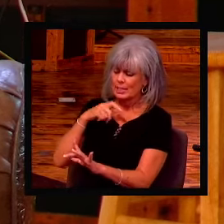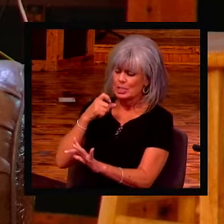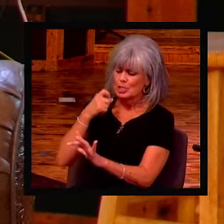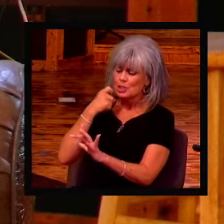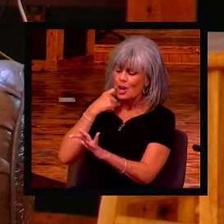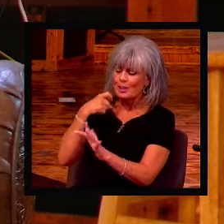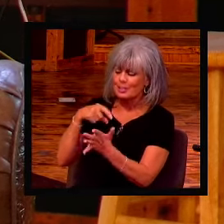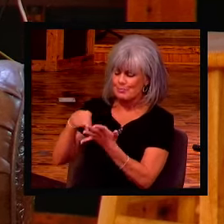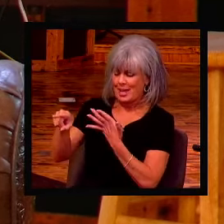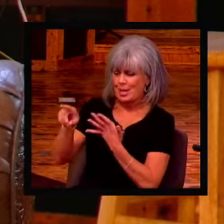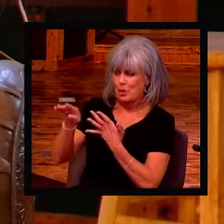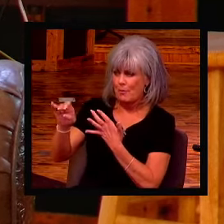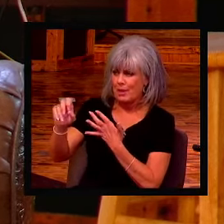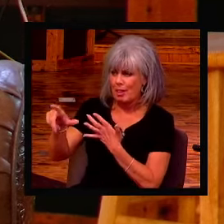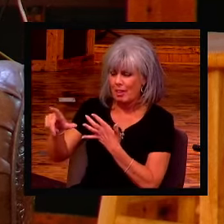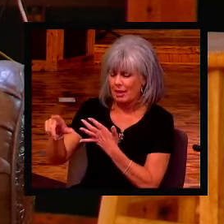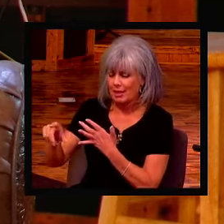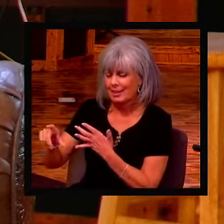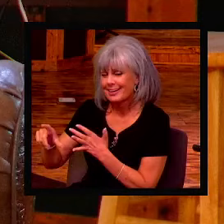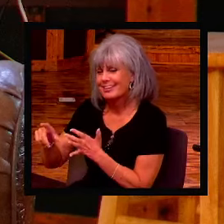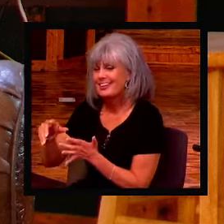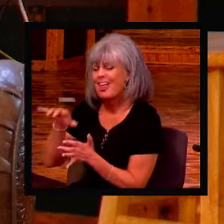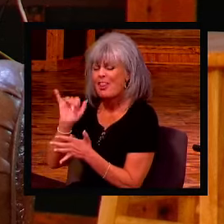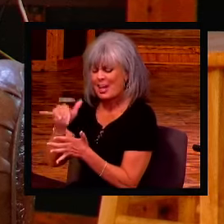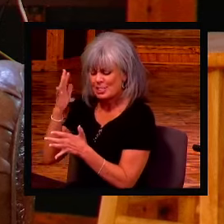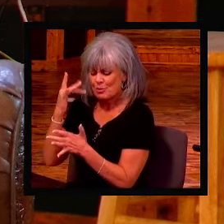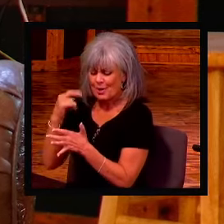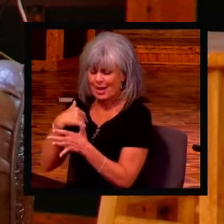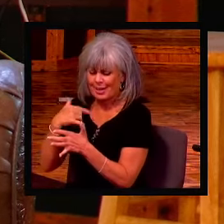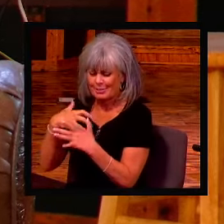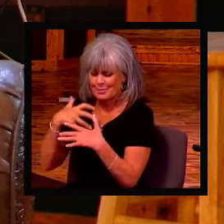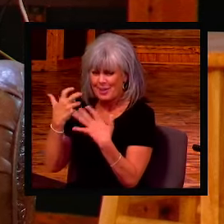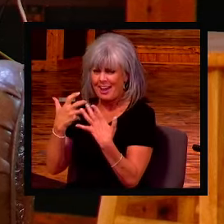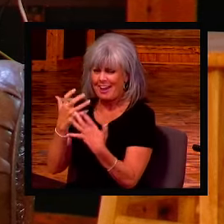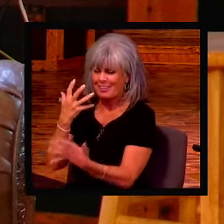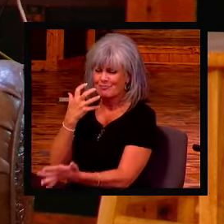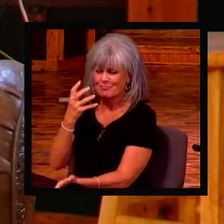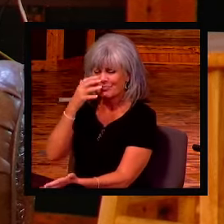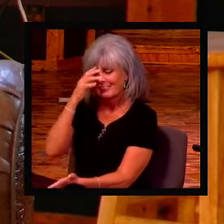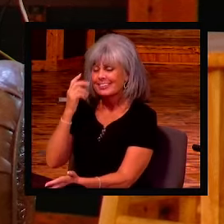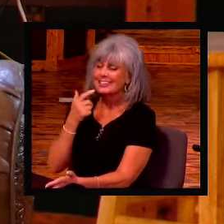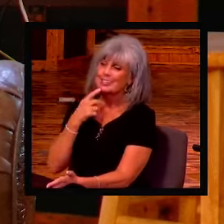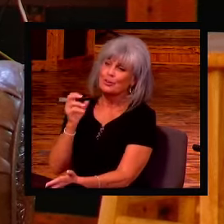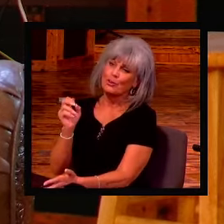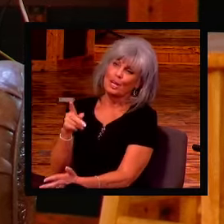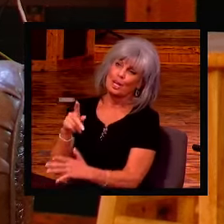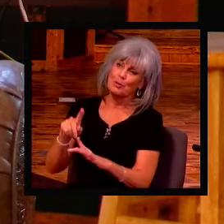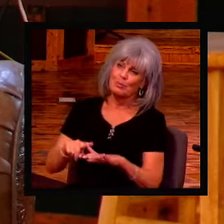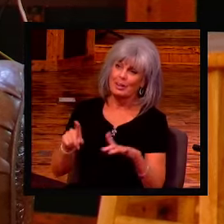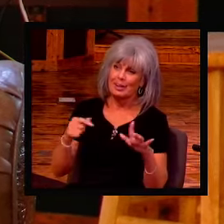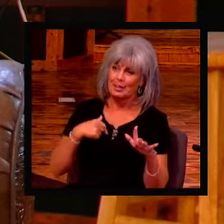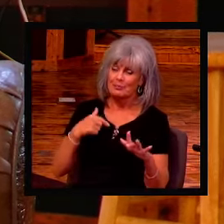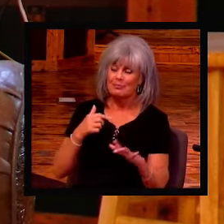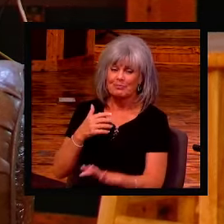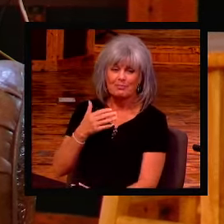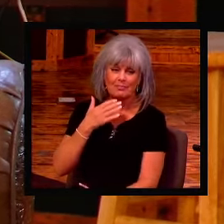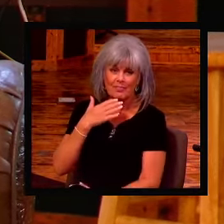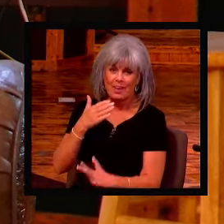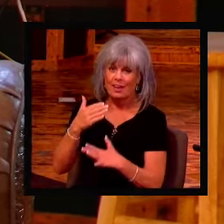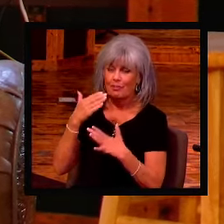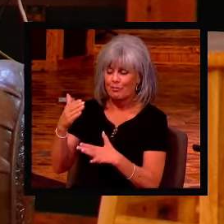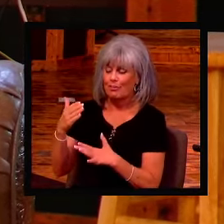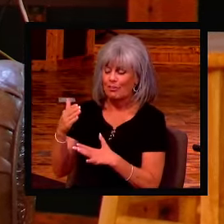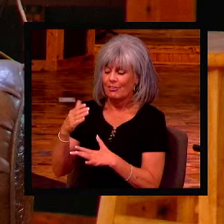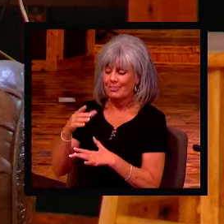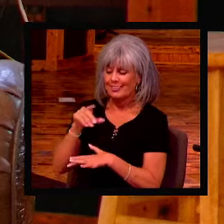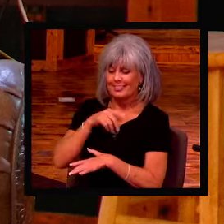paid that storage bill. That's why I was mad. And he goes, okay. But I'm very thankful that they burnt all my